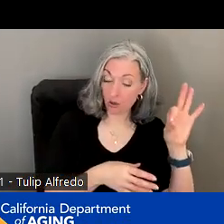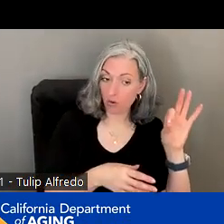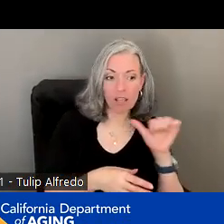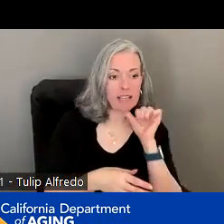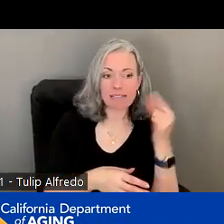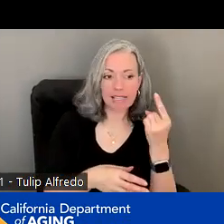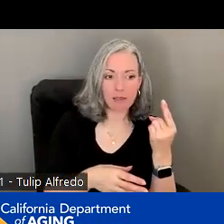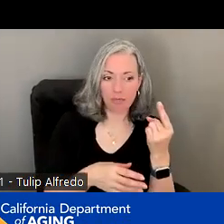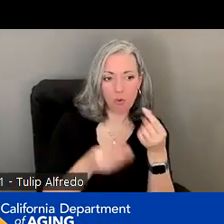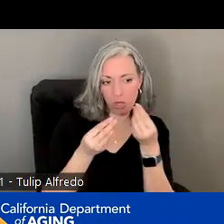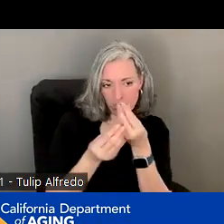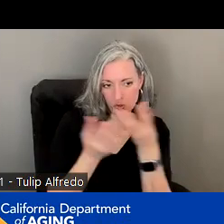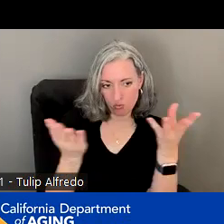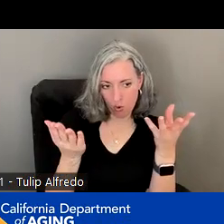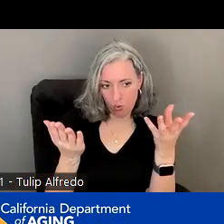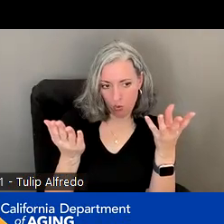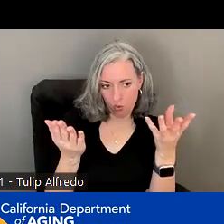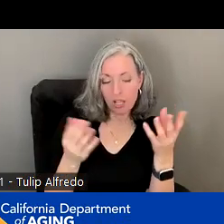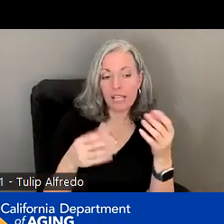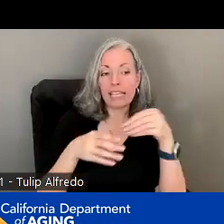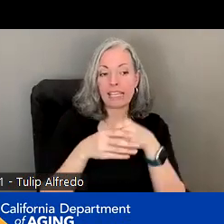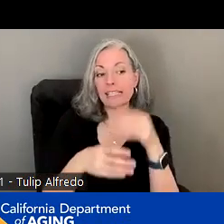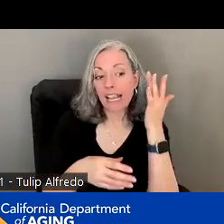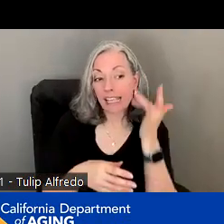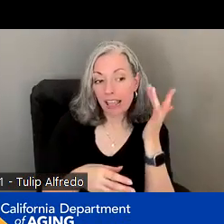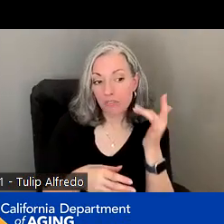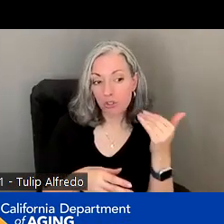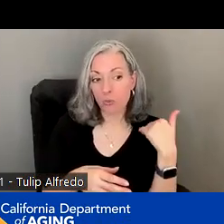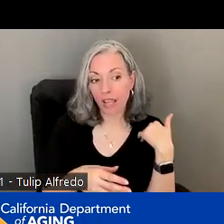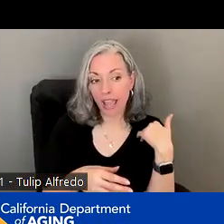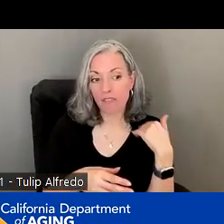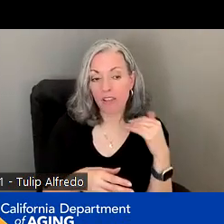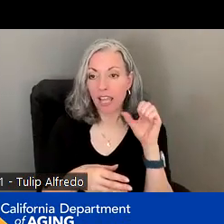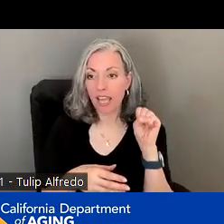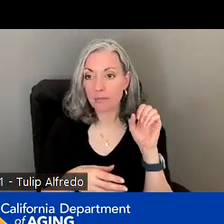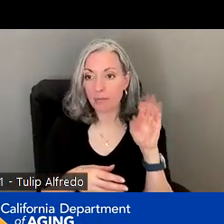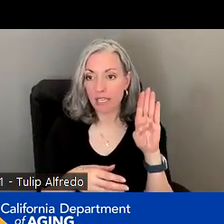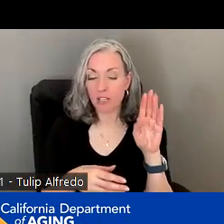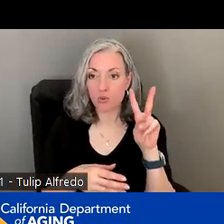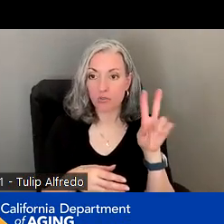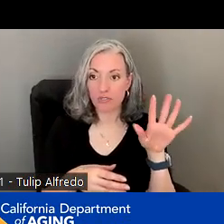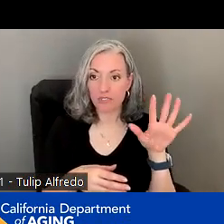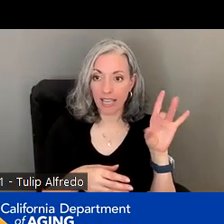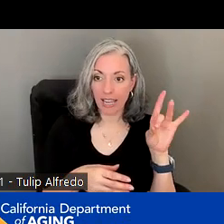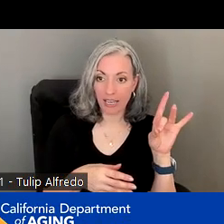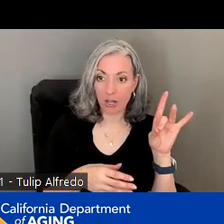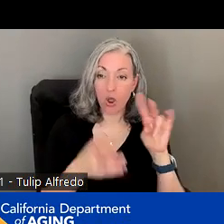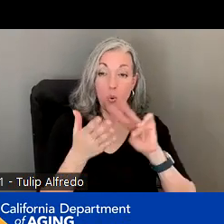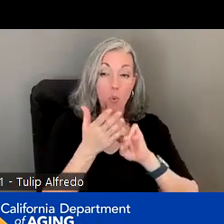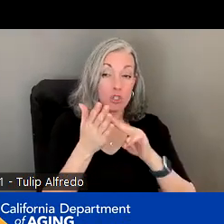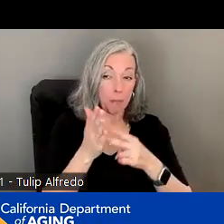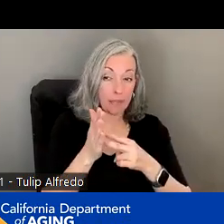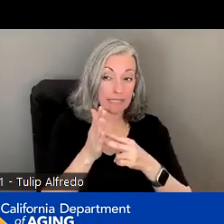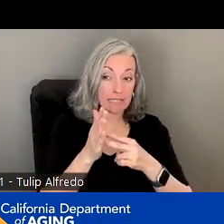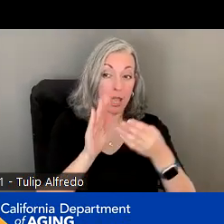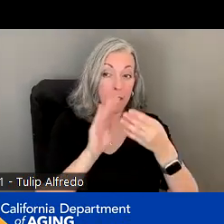will disclose. And given in California, we have SB 258, which names them as a population of